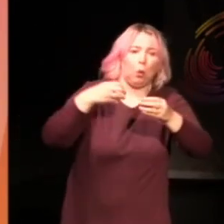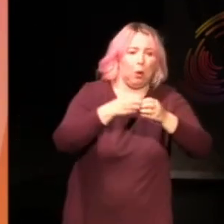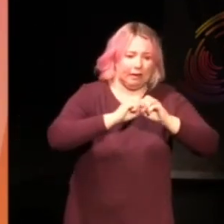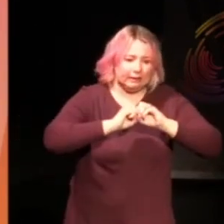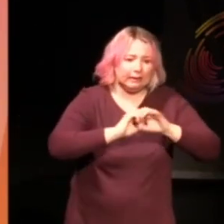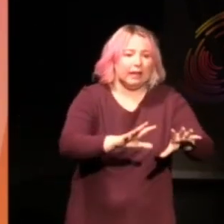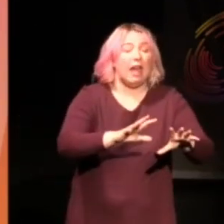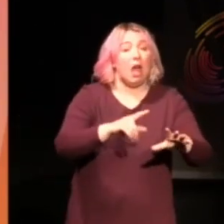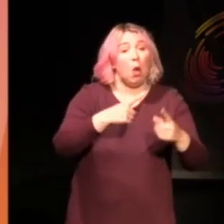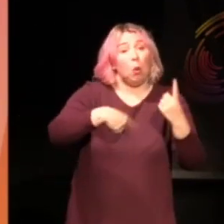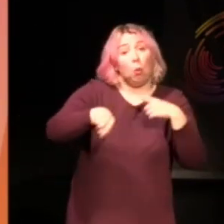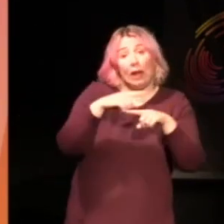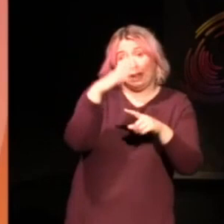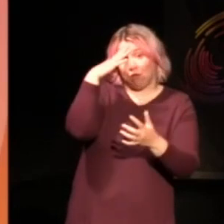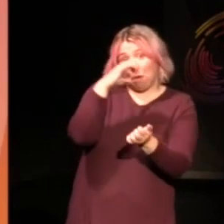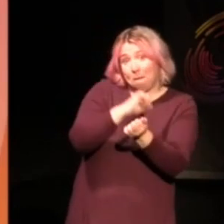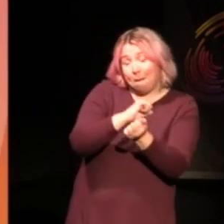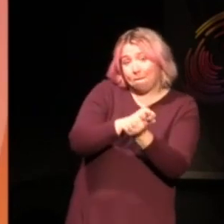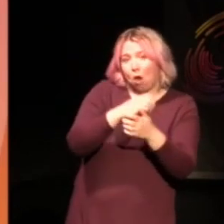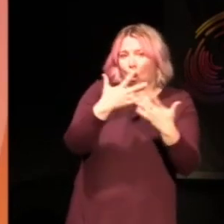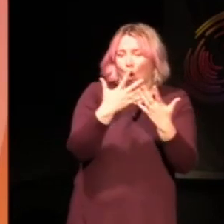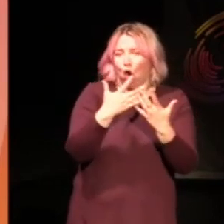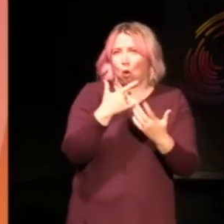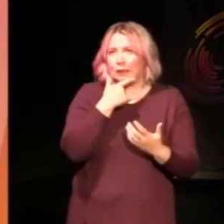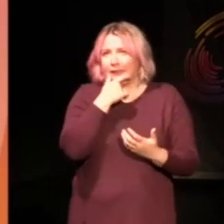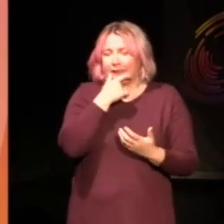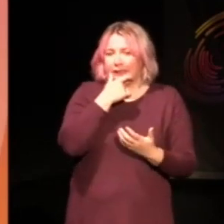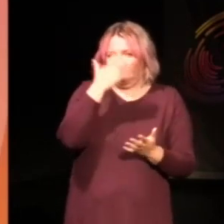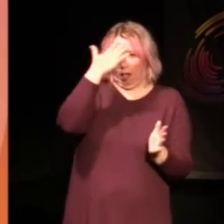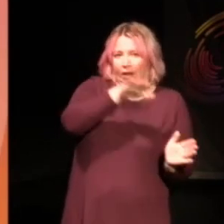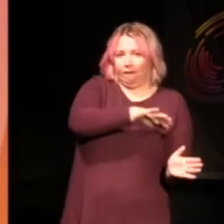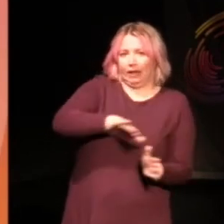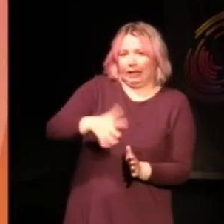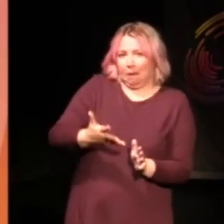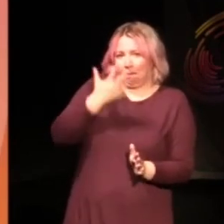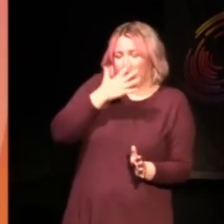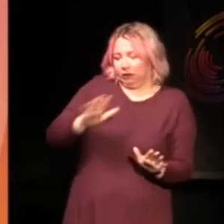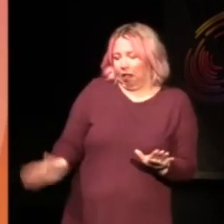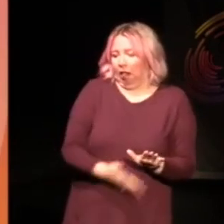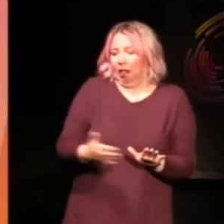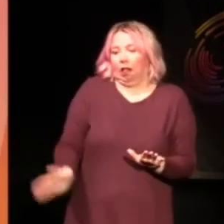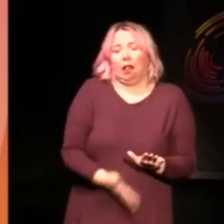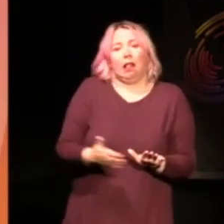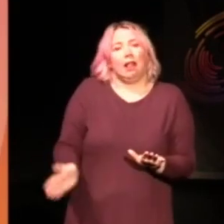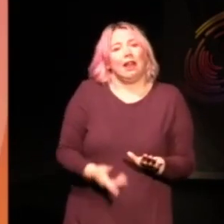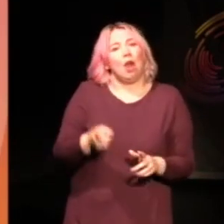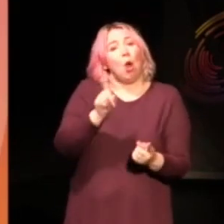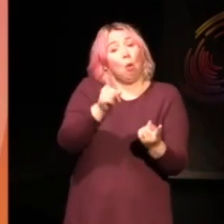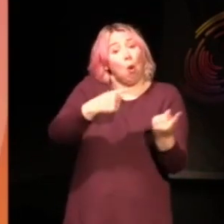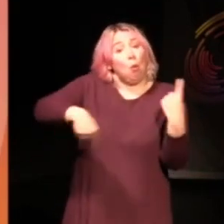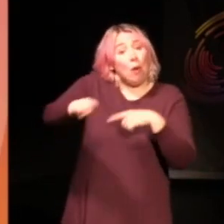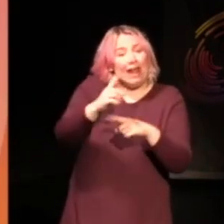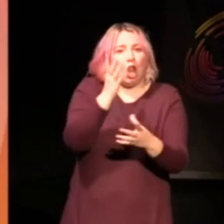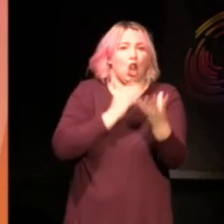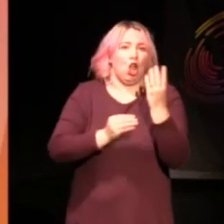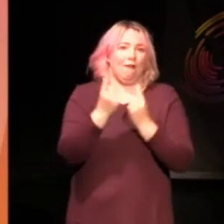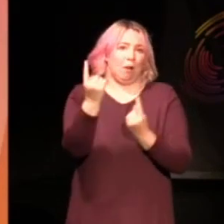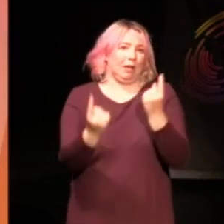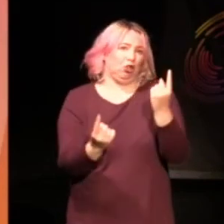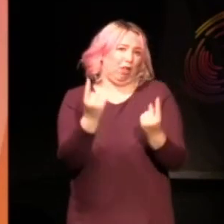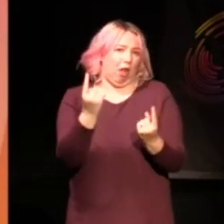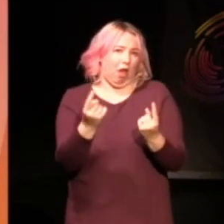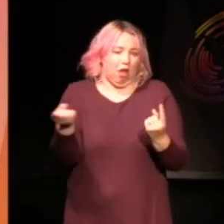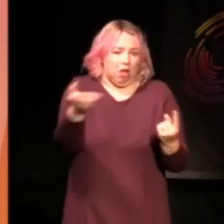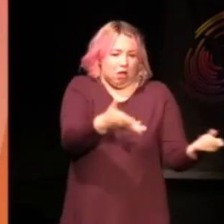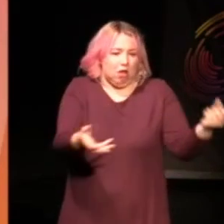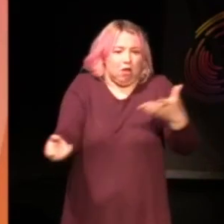do we choose to forget? I think they're incredibly important questions. So what we learn from each other is